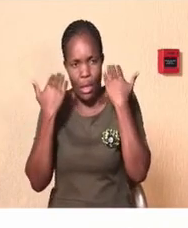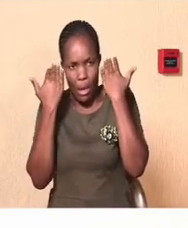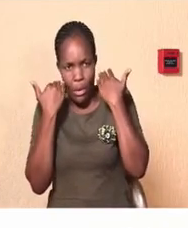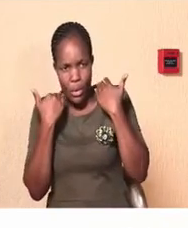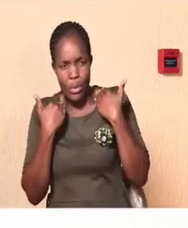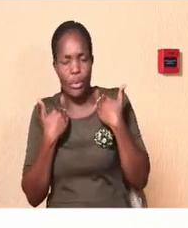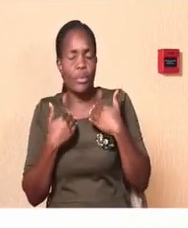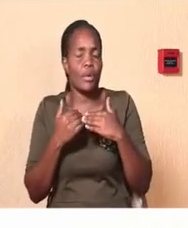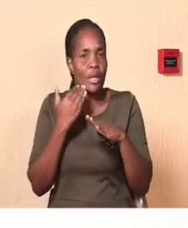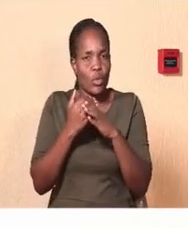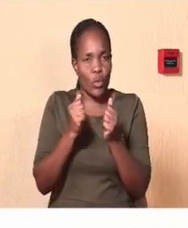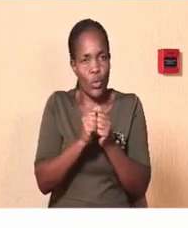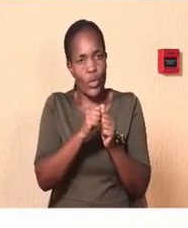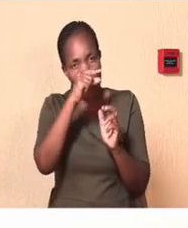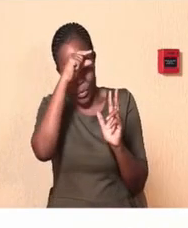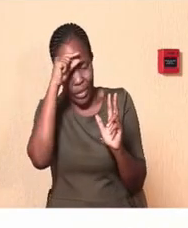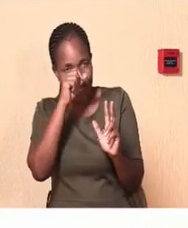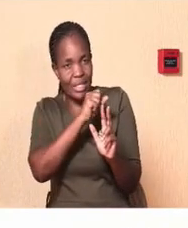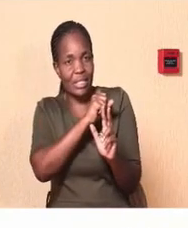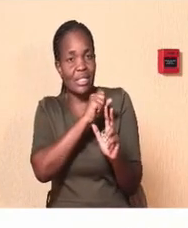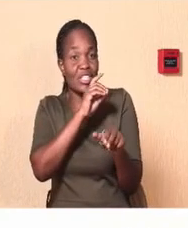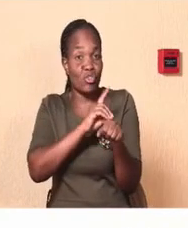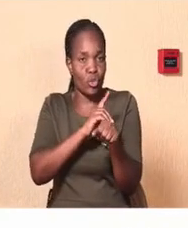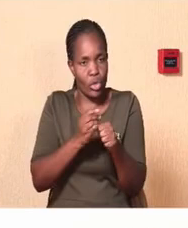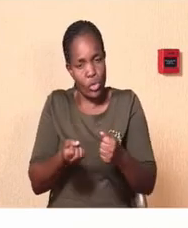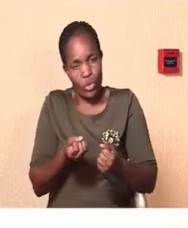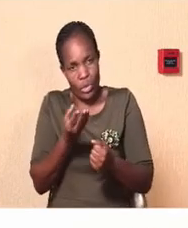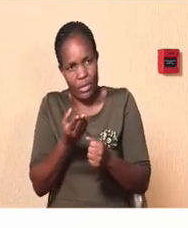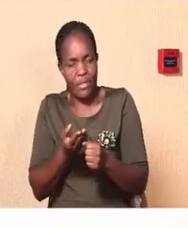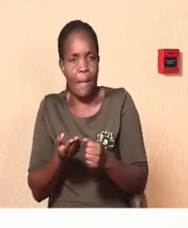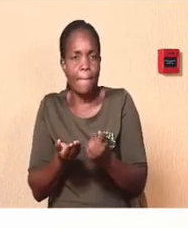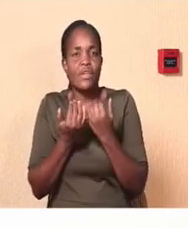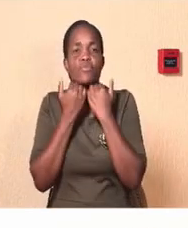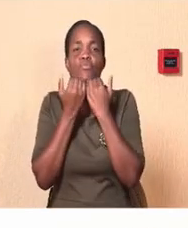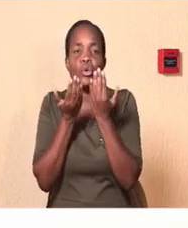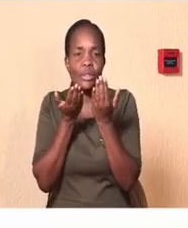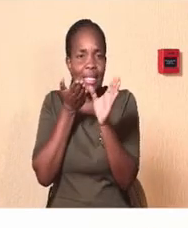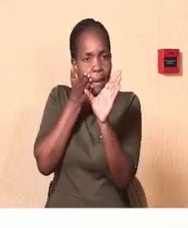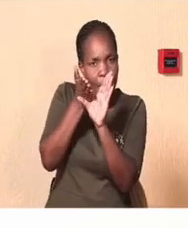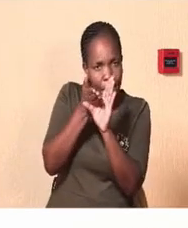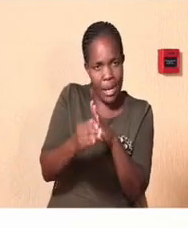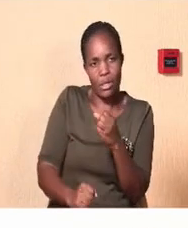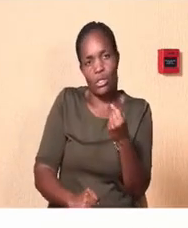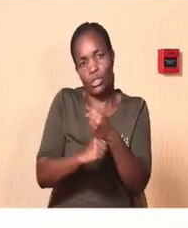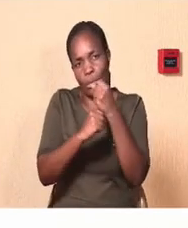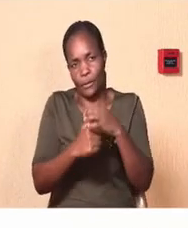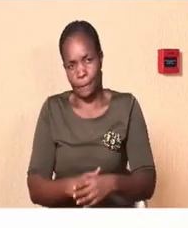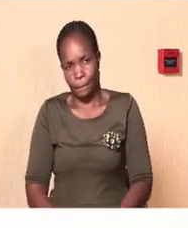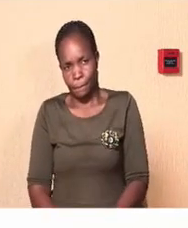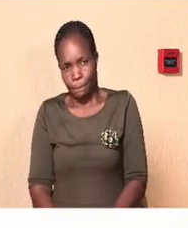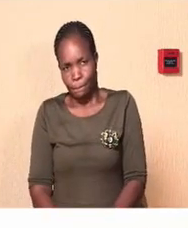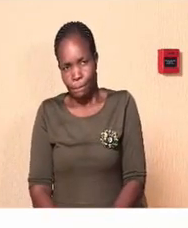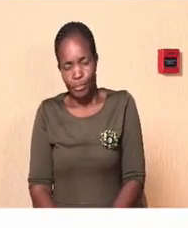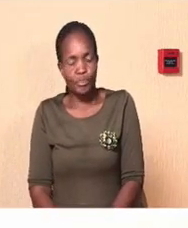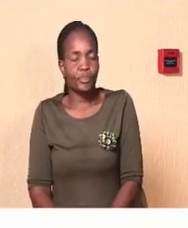the health workers, providing the necessary psychosocial support. On the issue